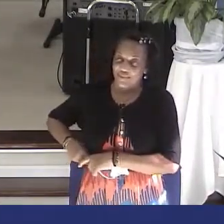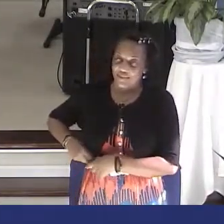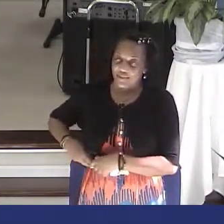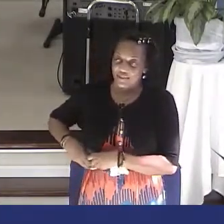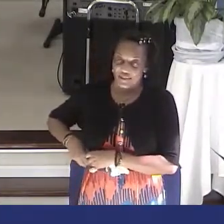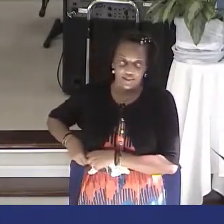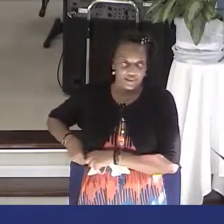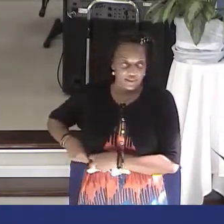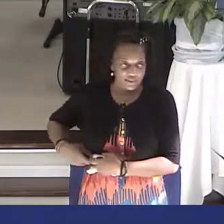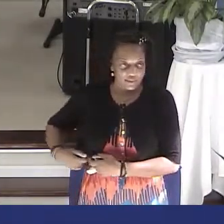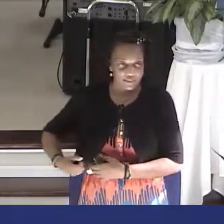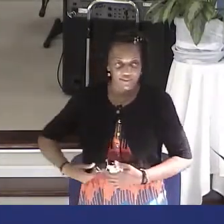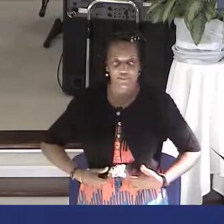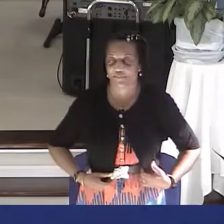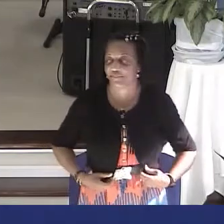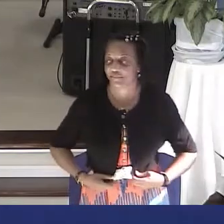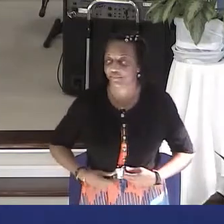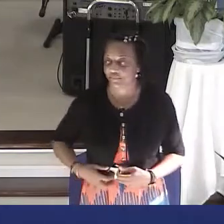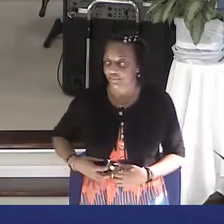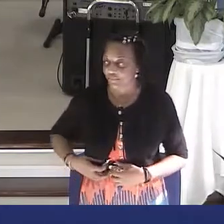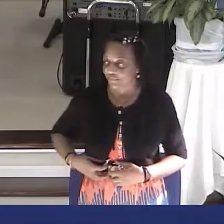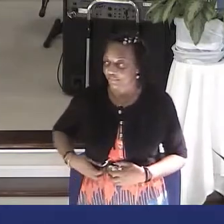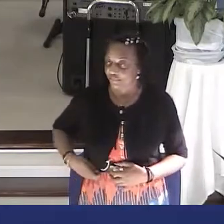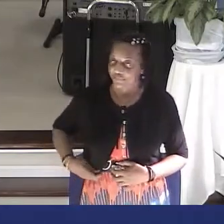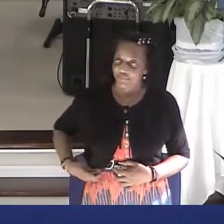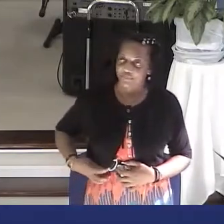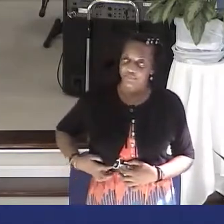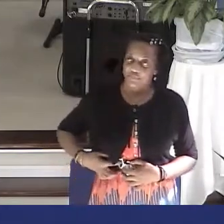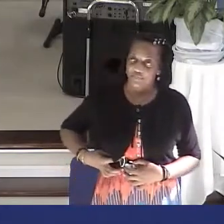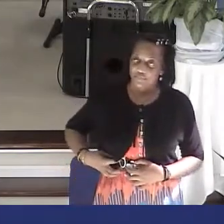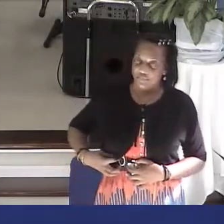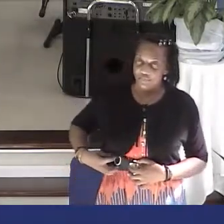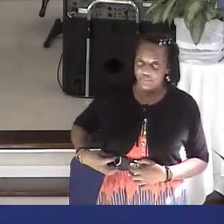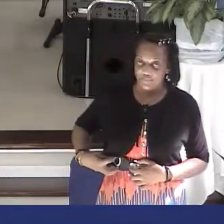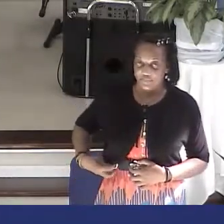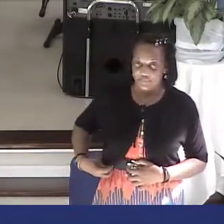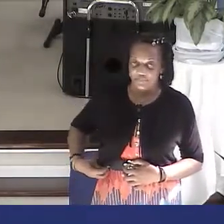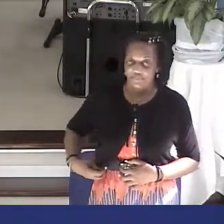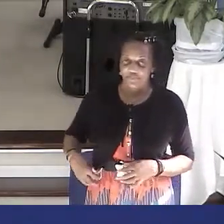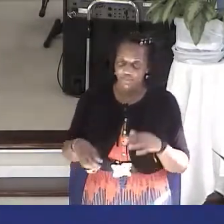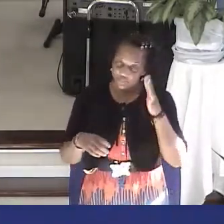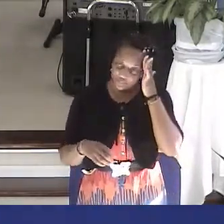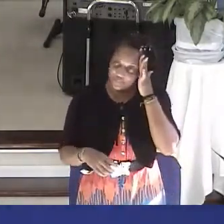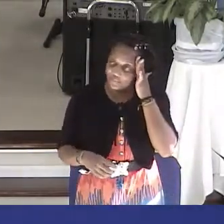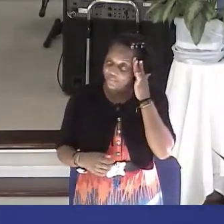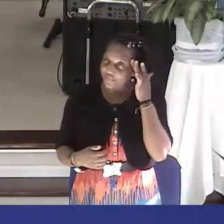to hear great things from them this morning. I now hand over to them. Hallelujah.